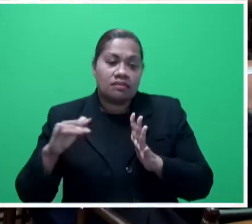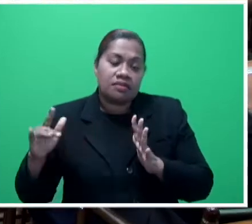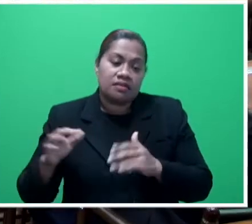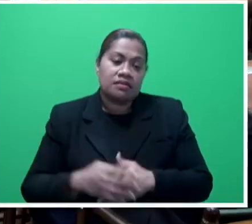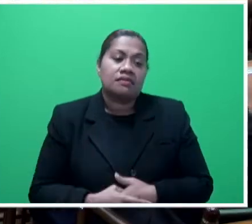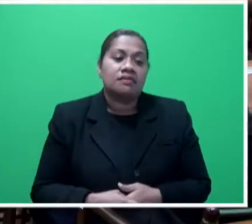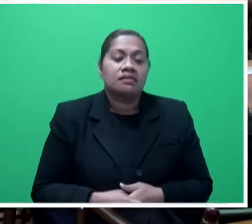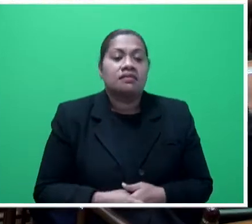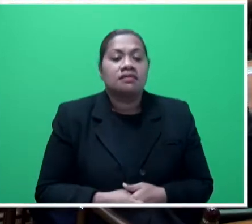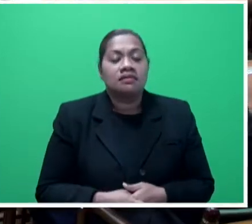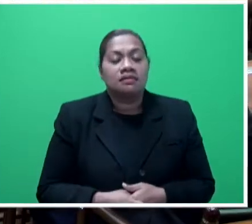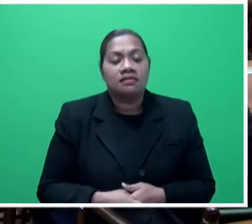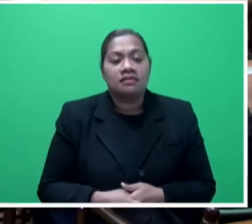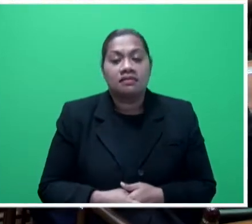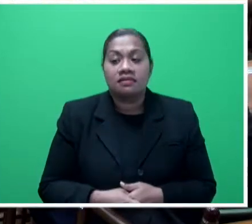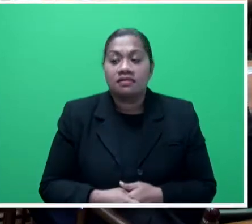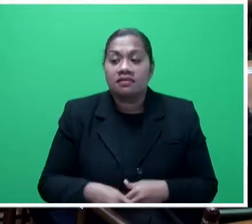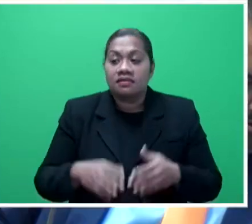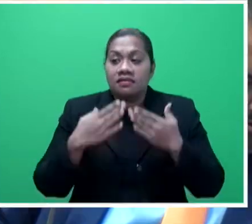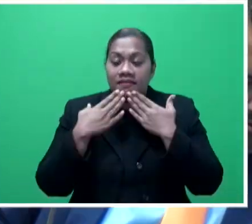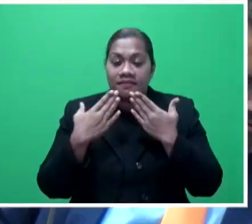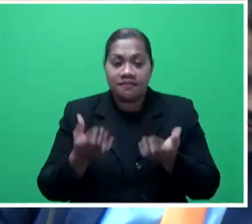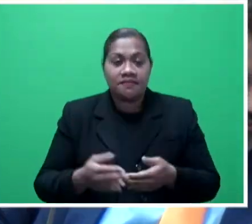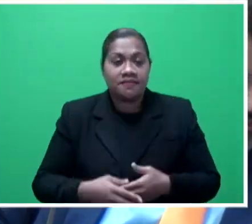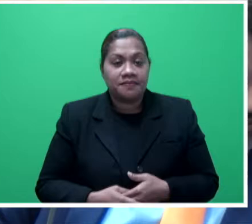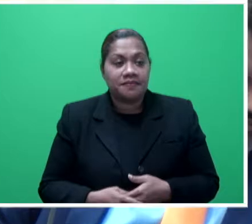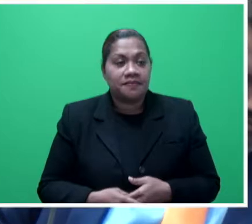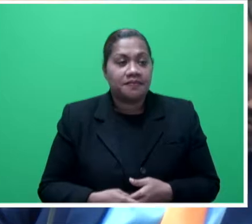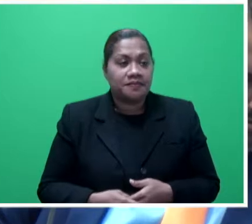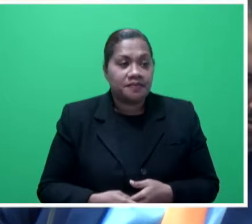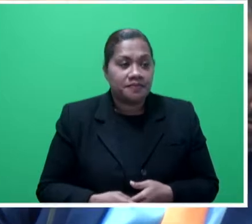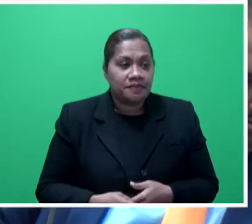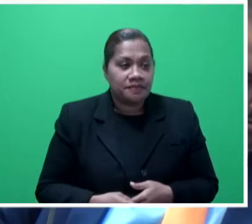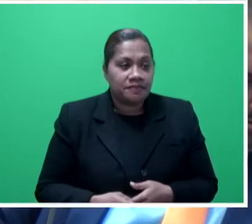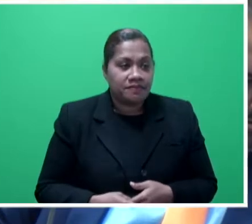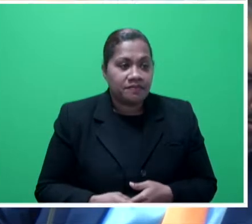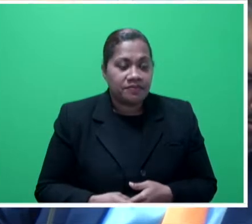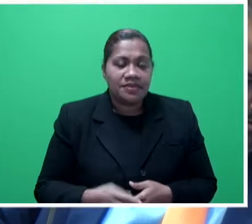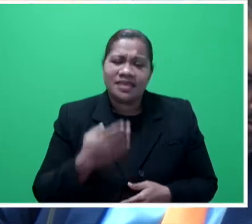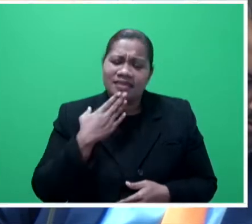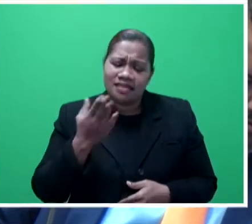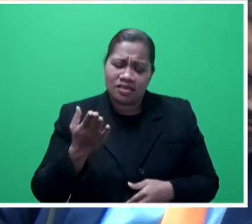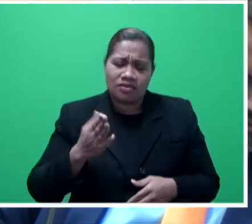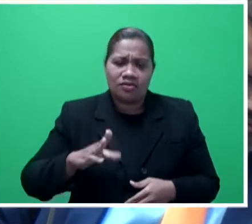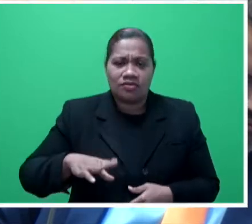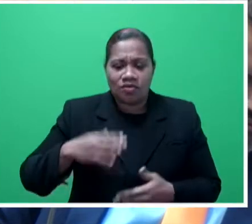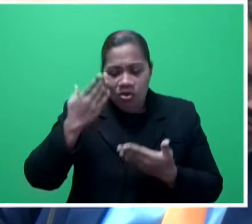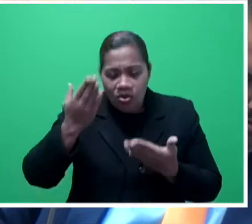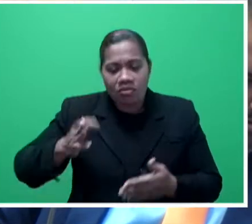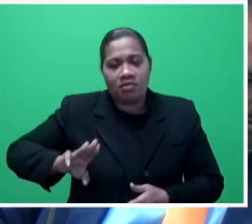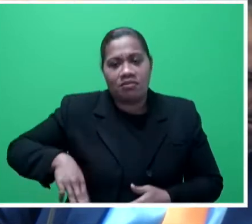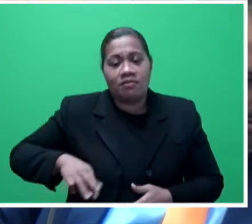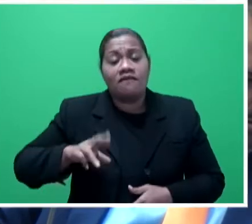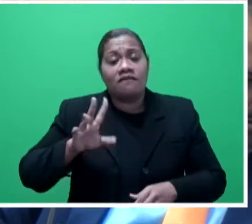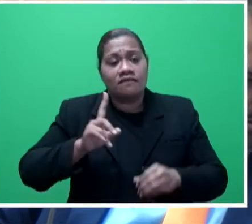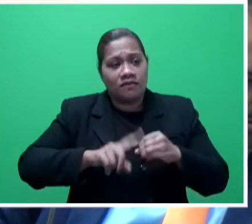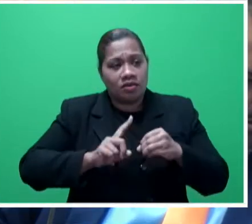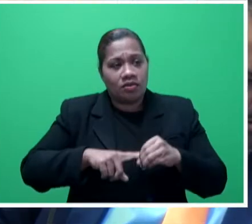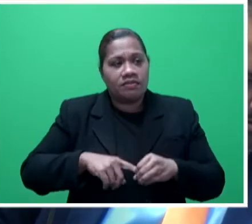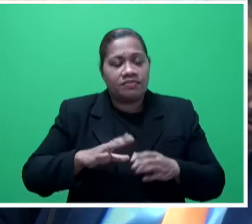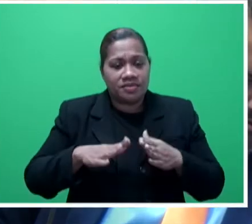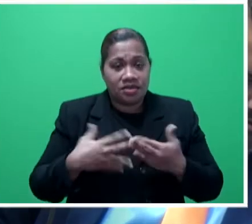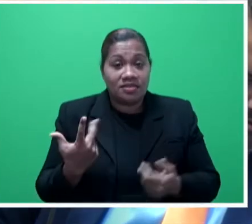Level, thank you, sir, and also I thank the honourable member for the question. So the vaccination efforts are going very